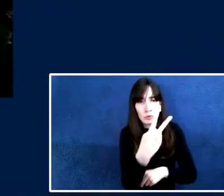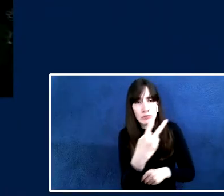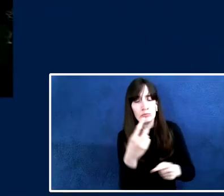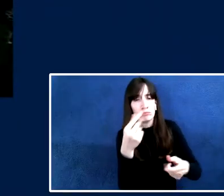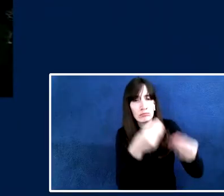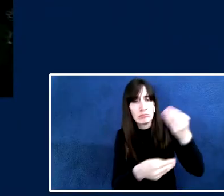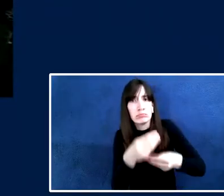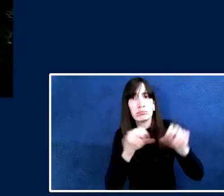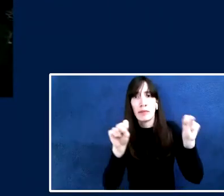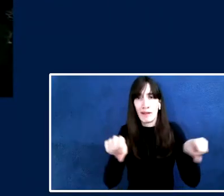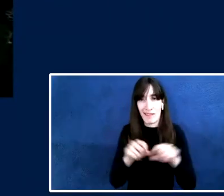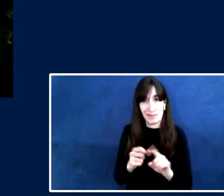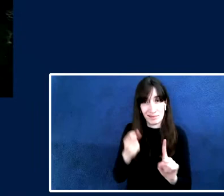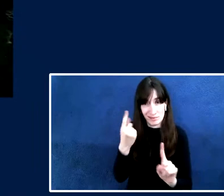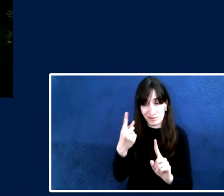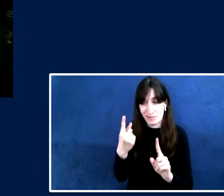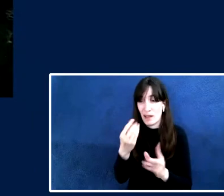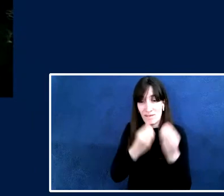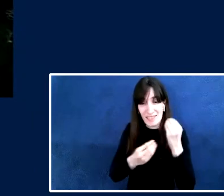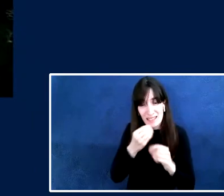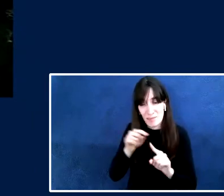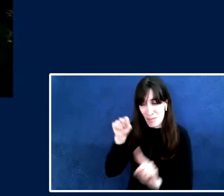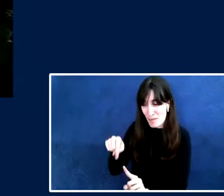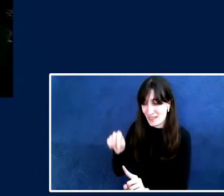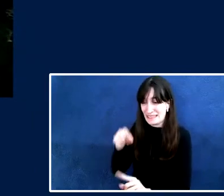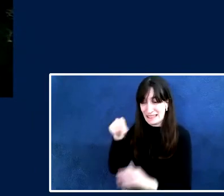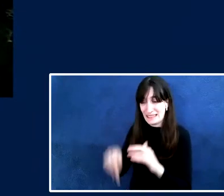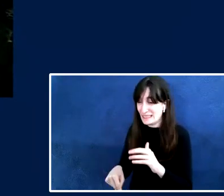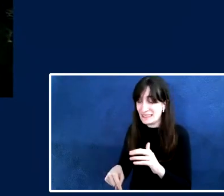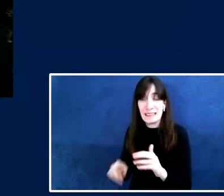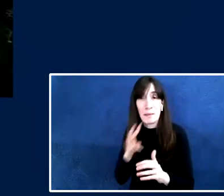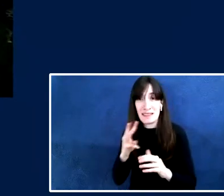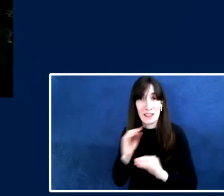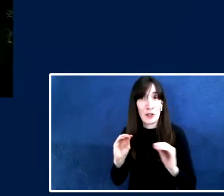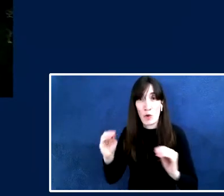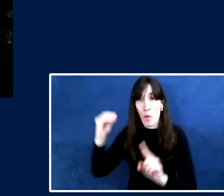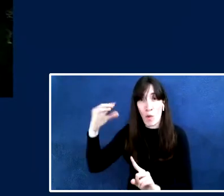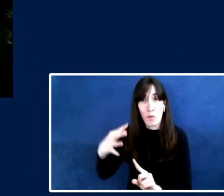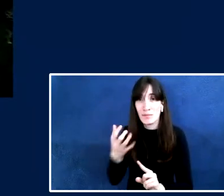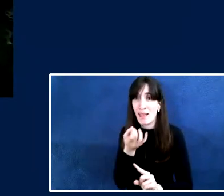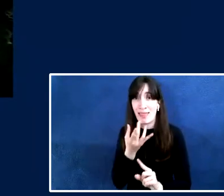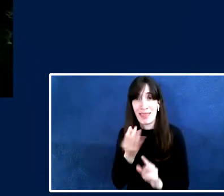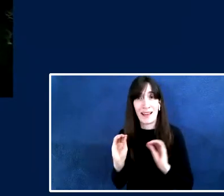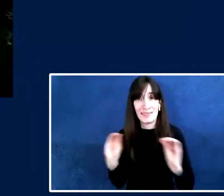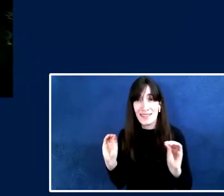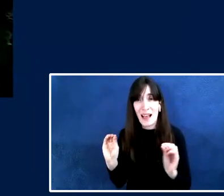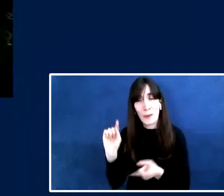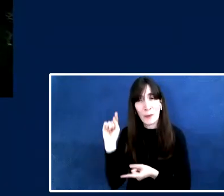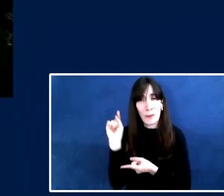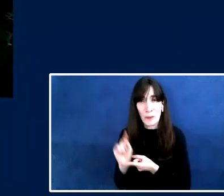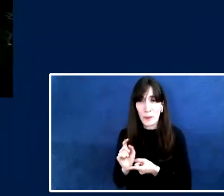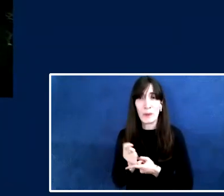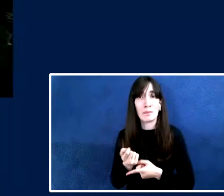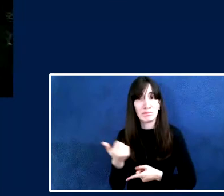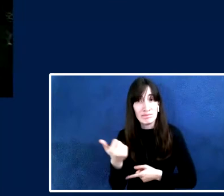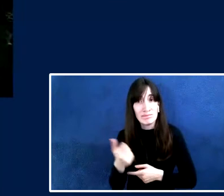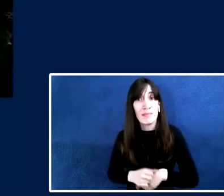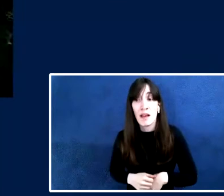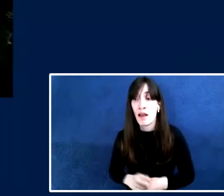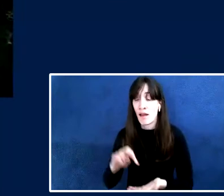corals. Down here, there is no light that supports photosynthesis, so these animals depend upon, they don't